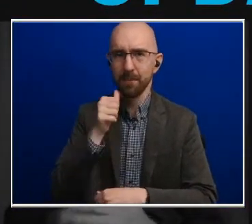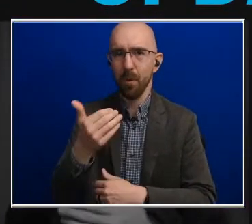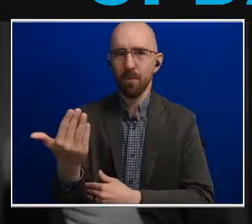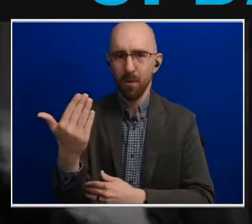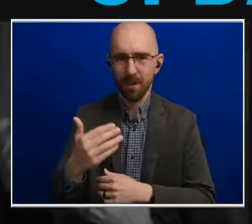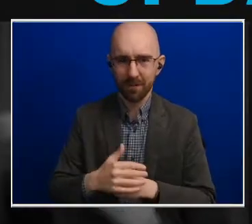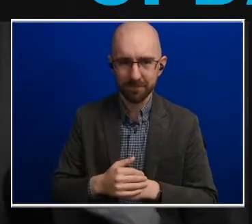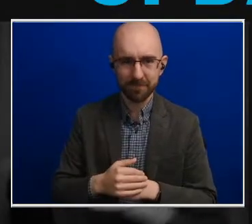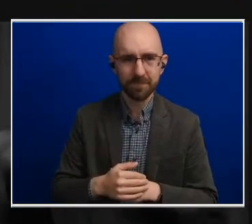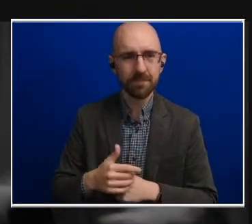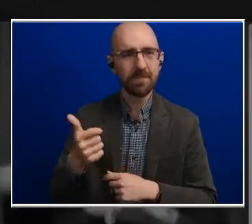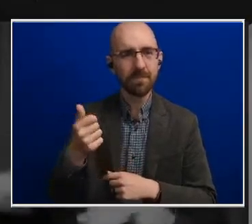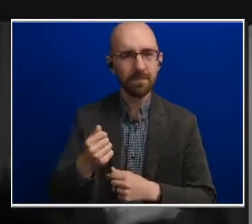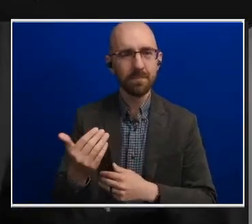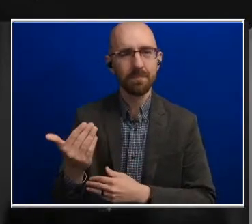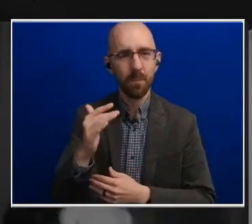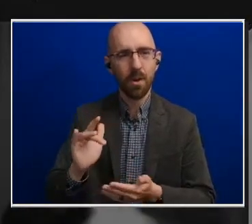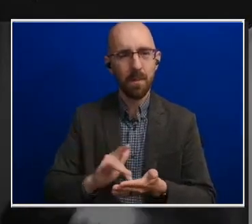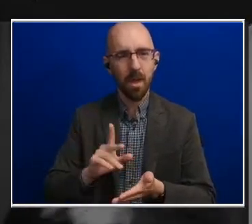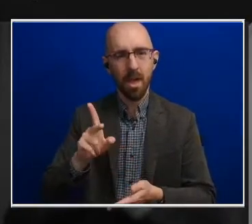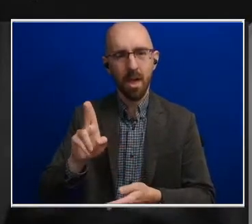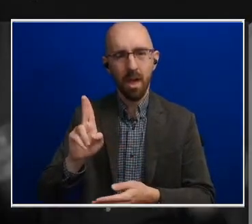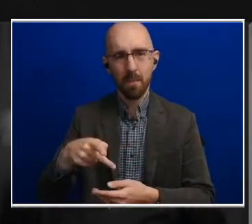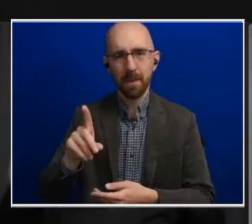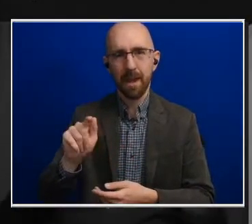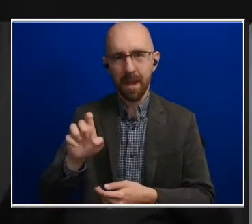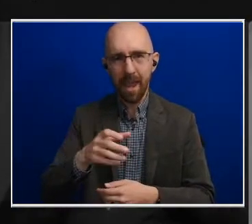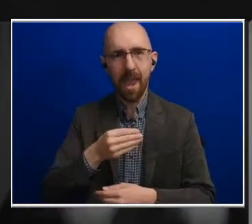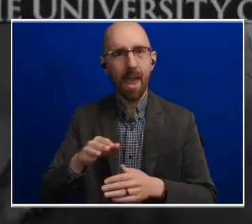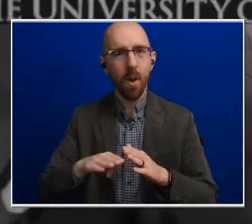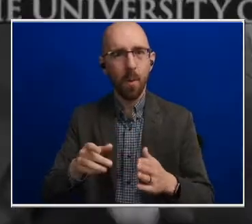our morning medical update and Open Mics with Dr.